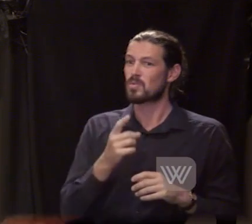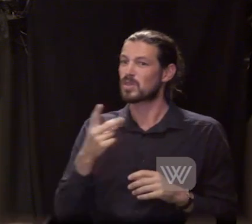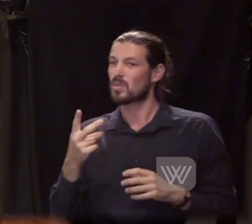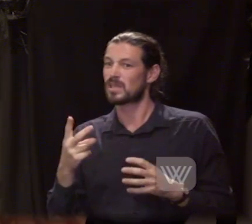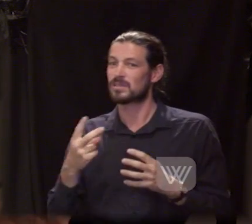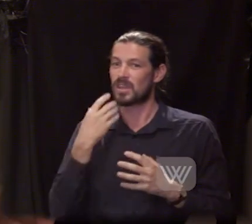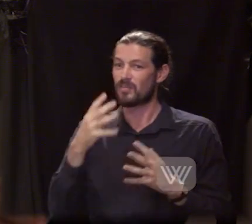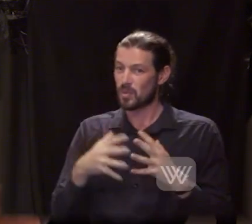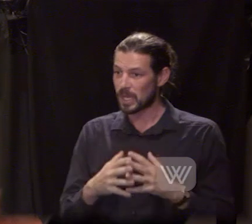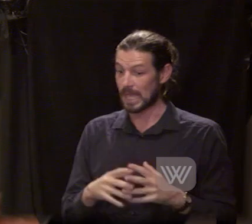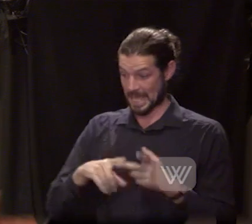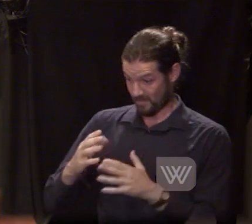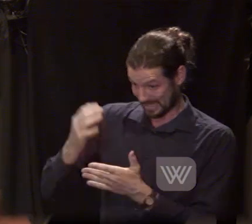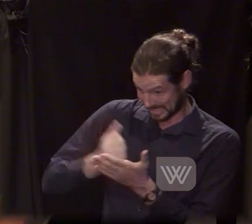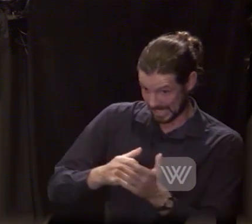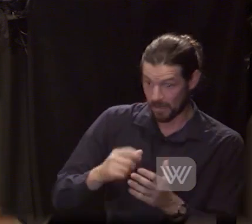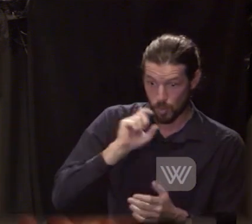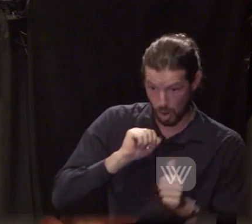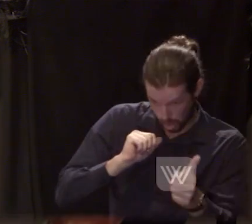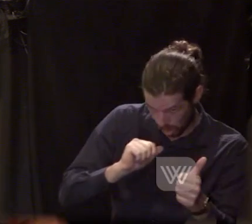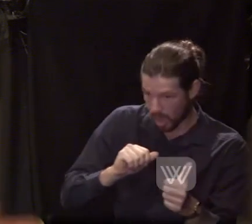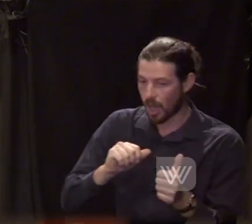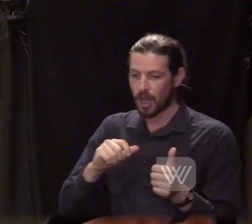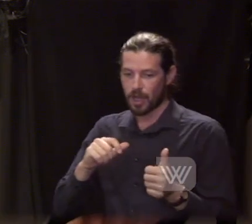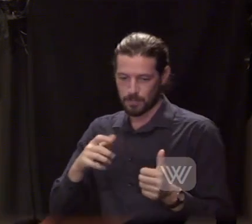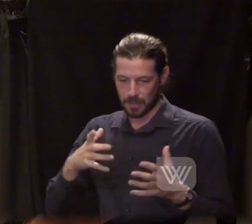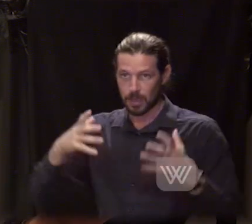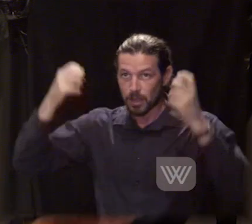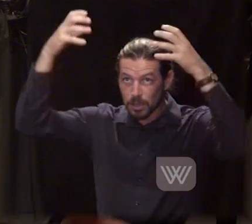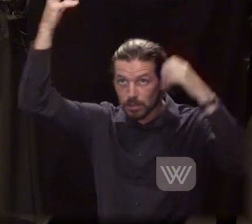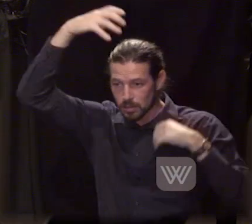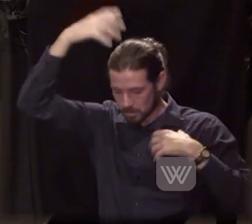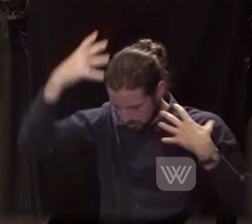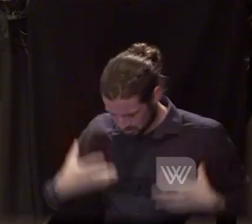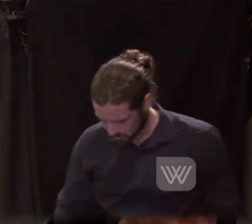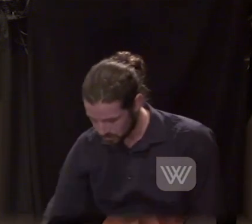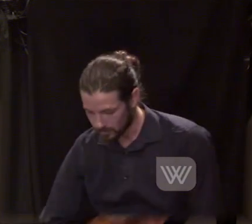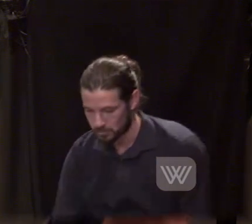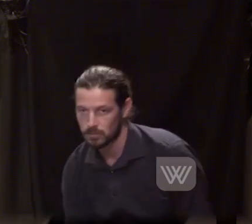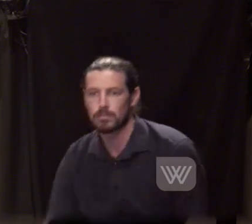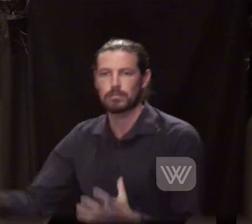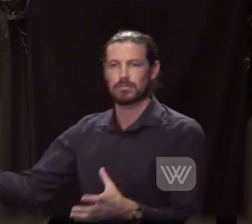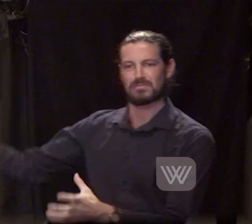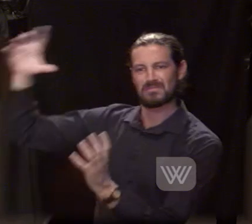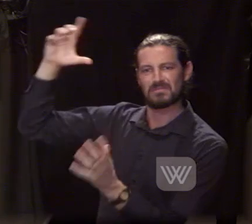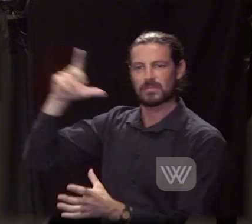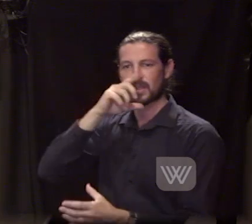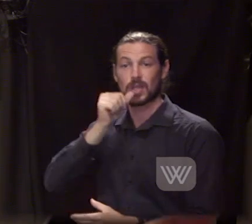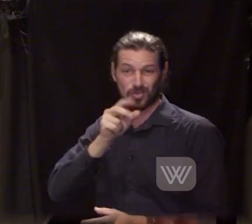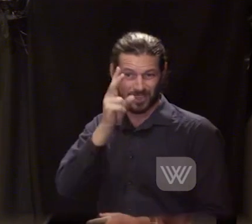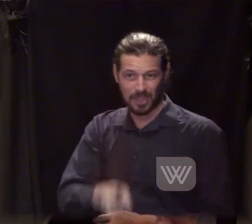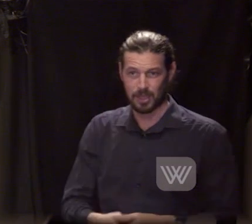day I did take a shower, I could save like the rinse water from the beginning and then reuse it later because it's only been used once. And it's just shampoo water.